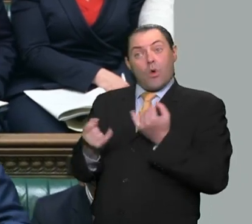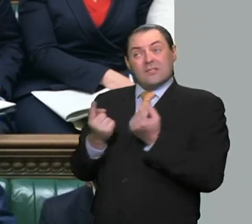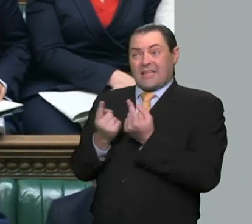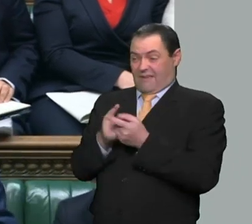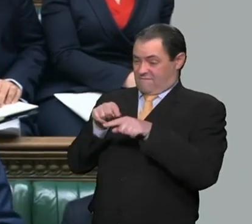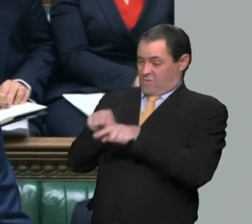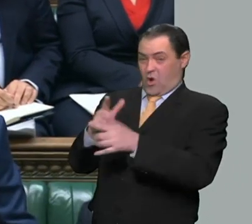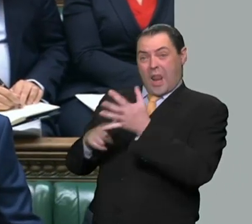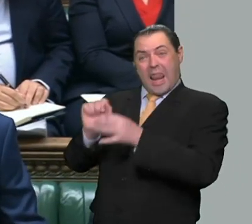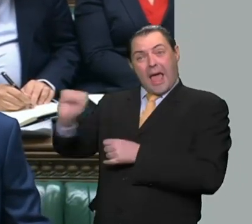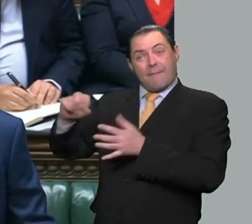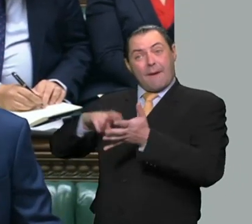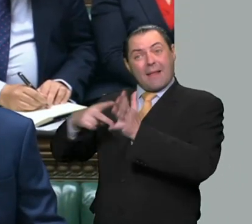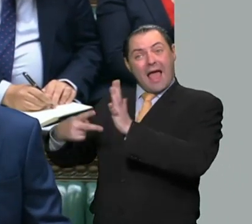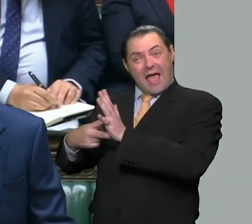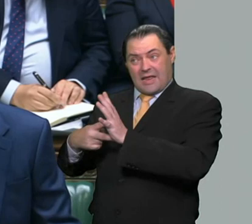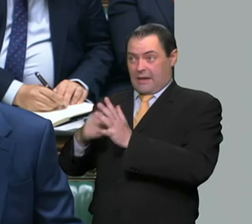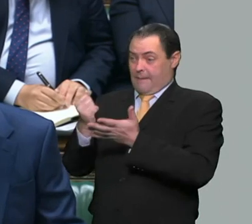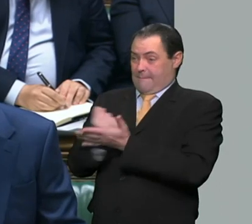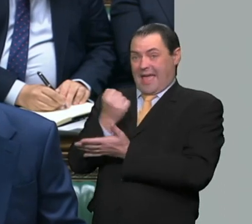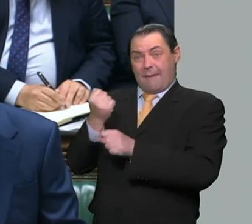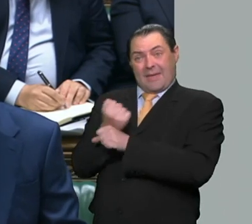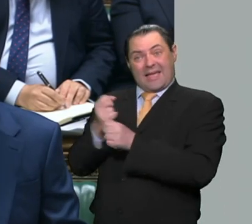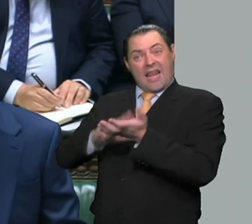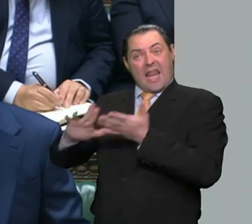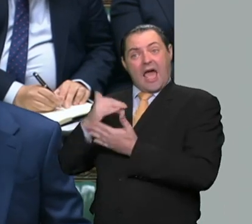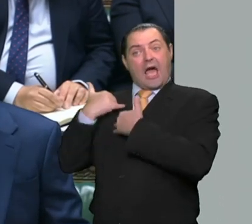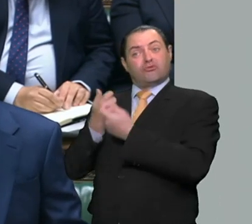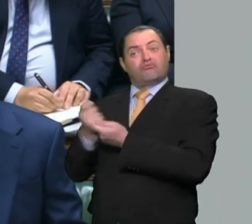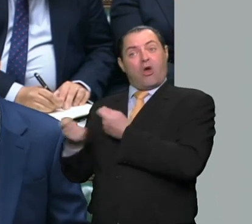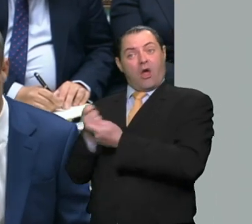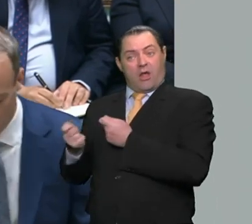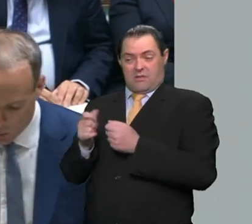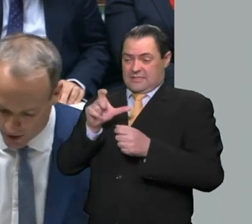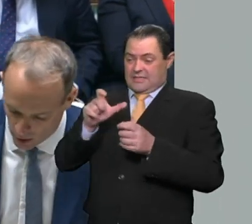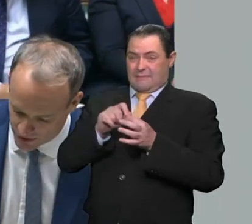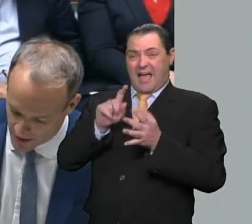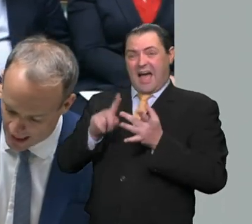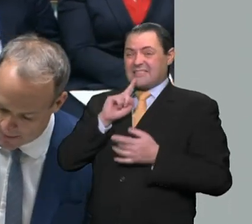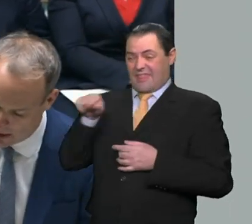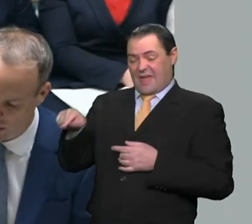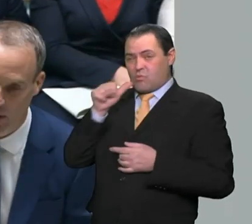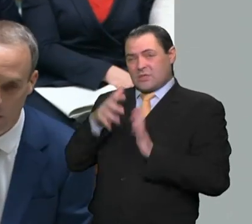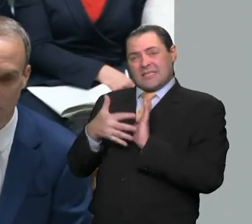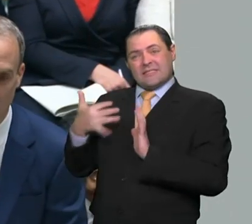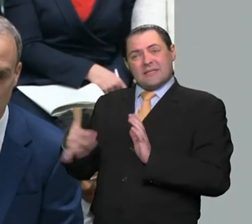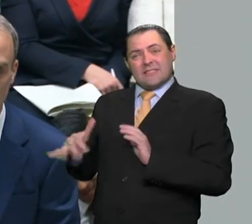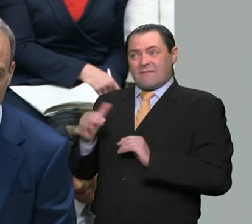follow Labour's plan to nationalise the energy companies, which the CBI say would cost as much